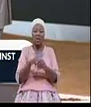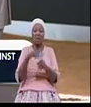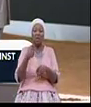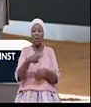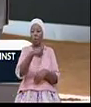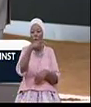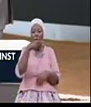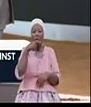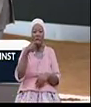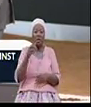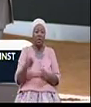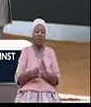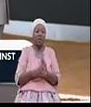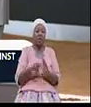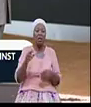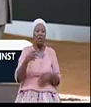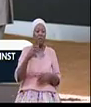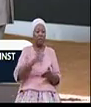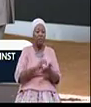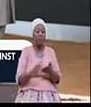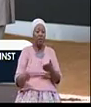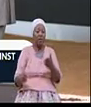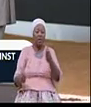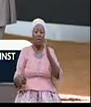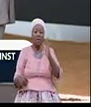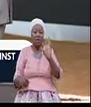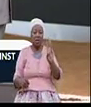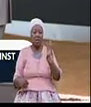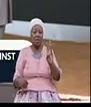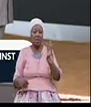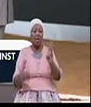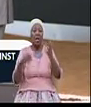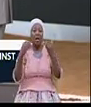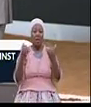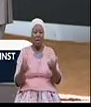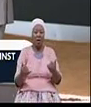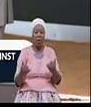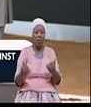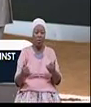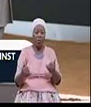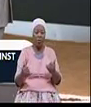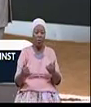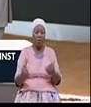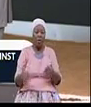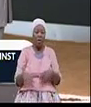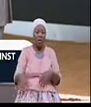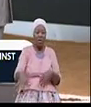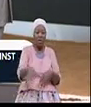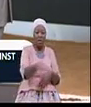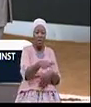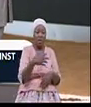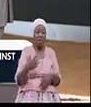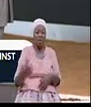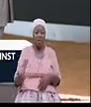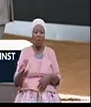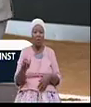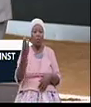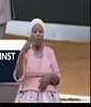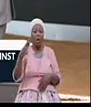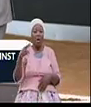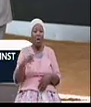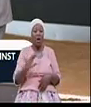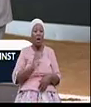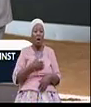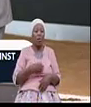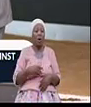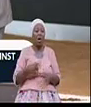the wilderness. Verse 6. In verse 6, now, these things were our examples to